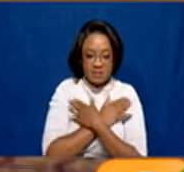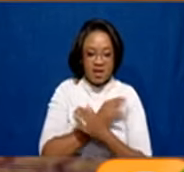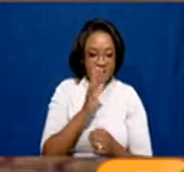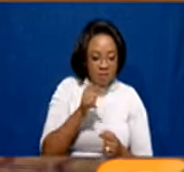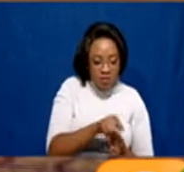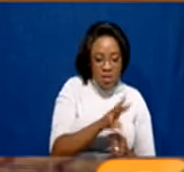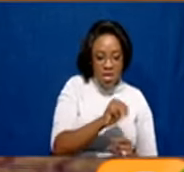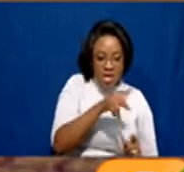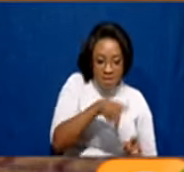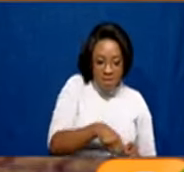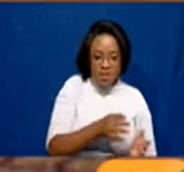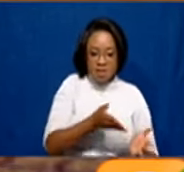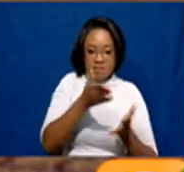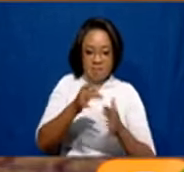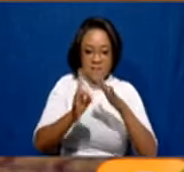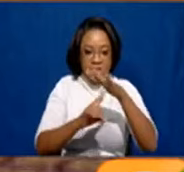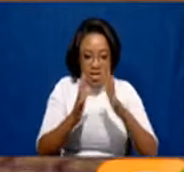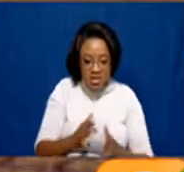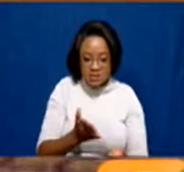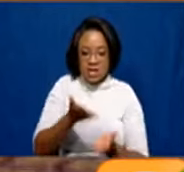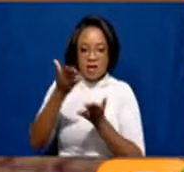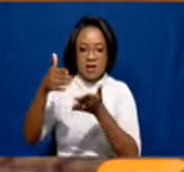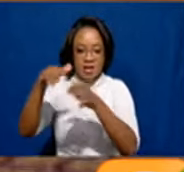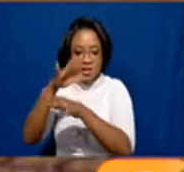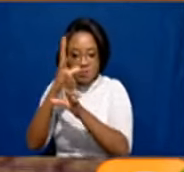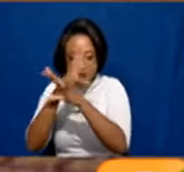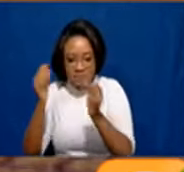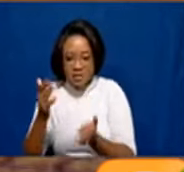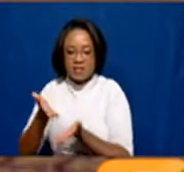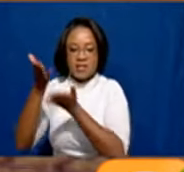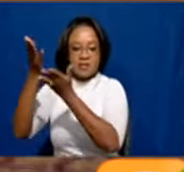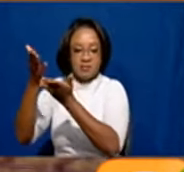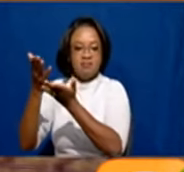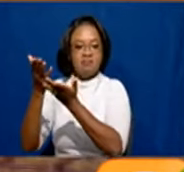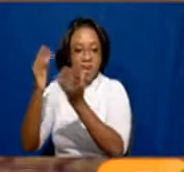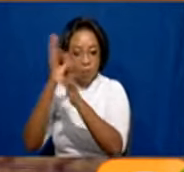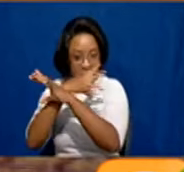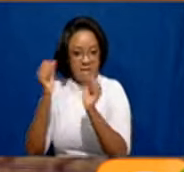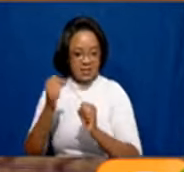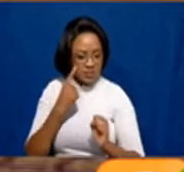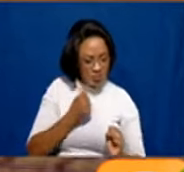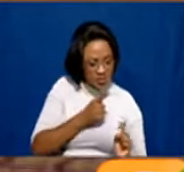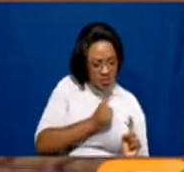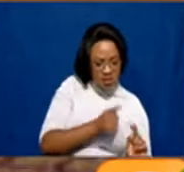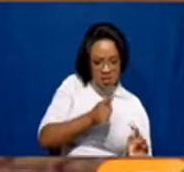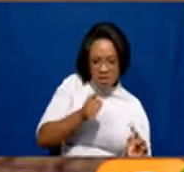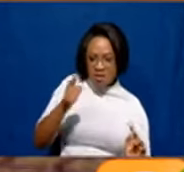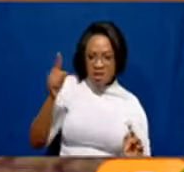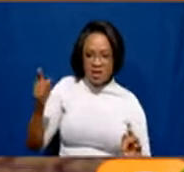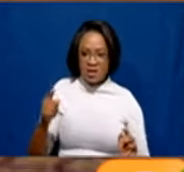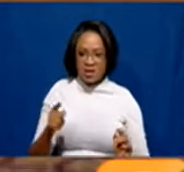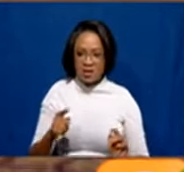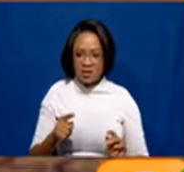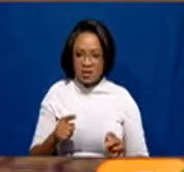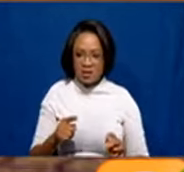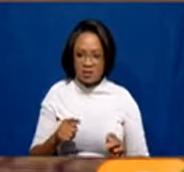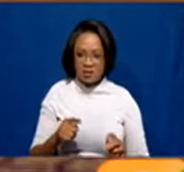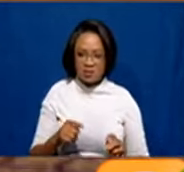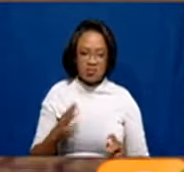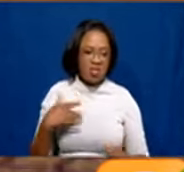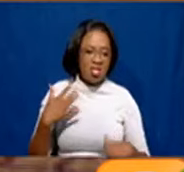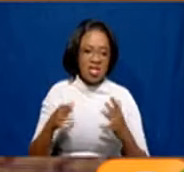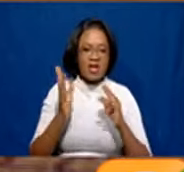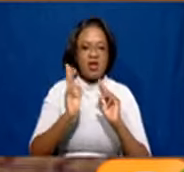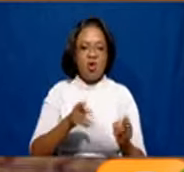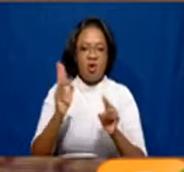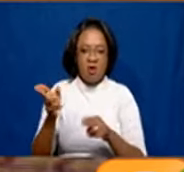to becoming a minister, to becoming a deputy president, and to becoming a president. So it's like you kind of, you get used to it as you go